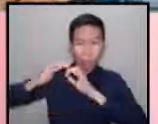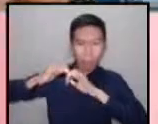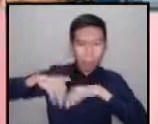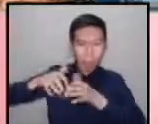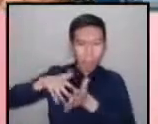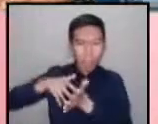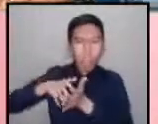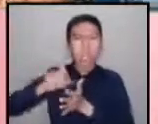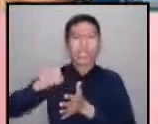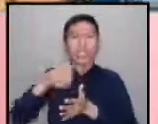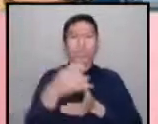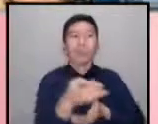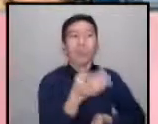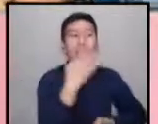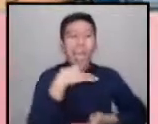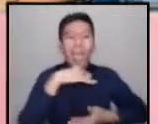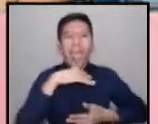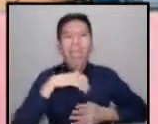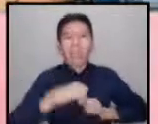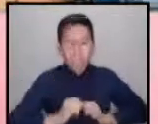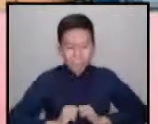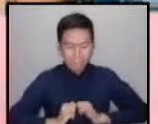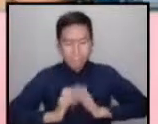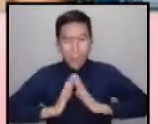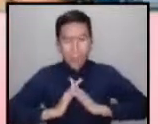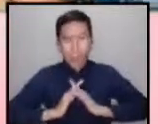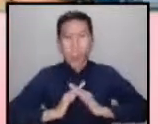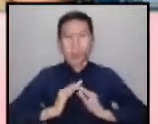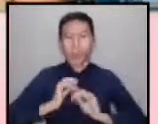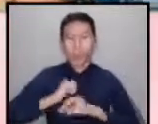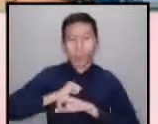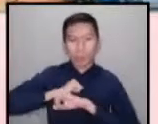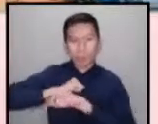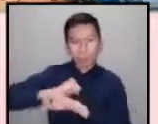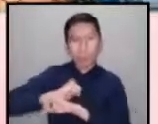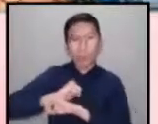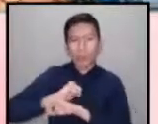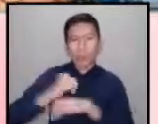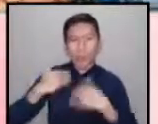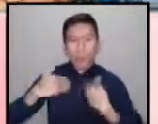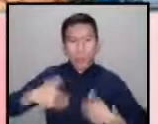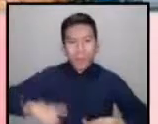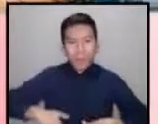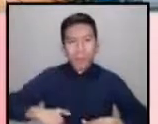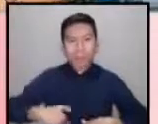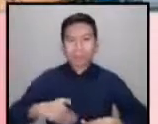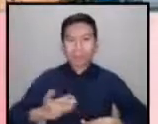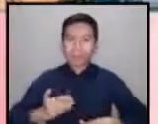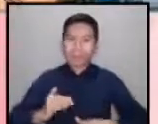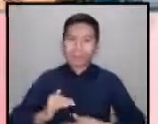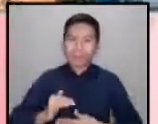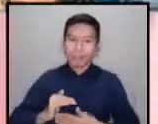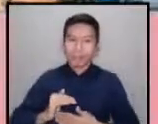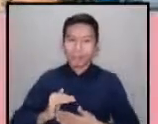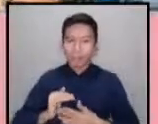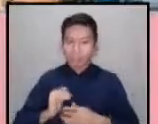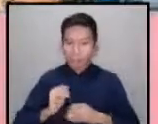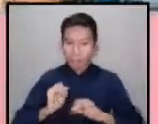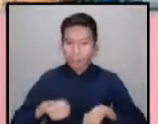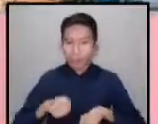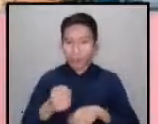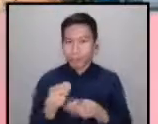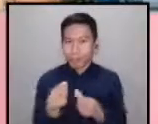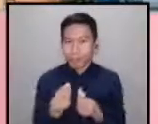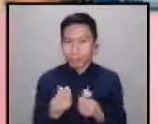us to push this immune defense that we have in order to combat the virus,